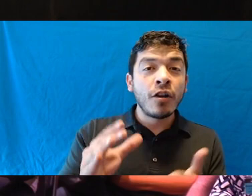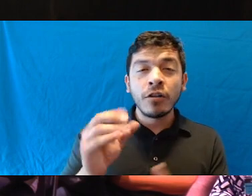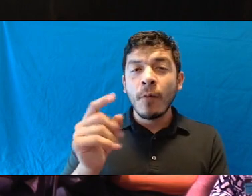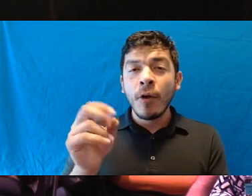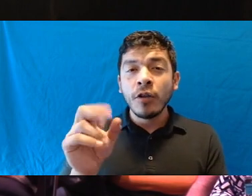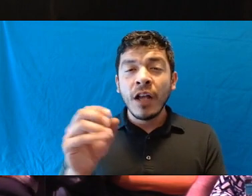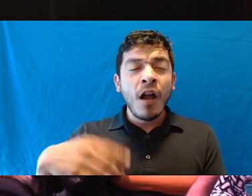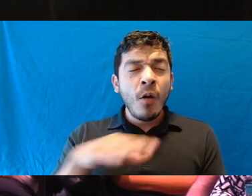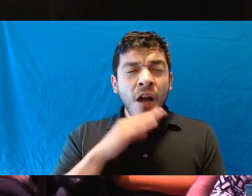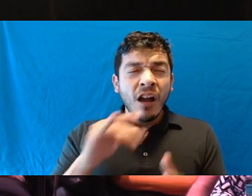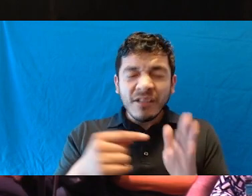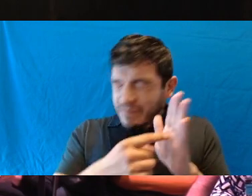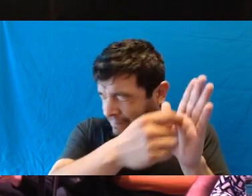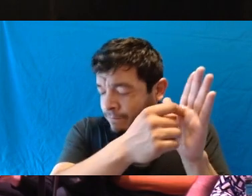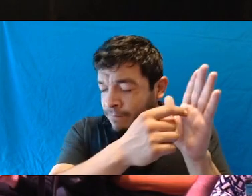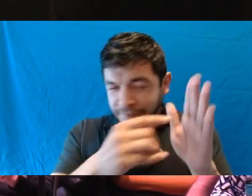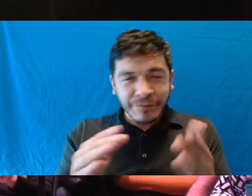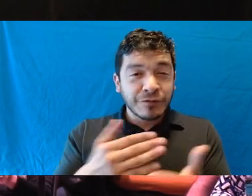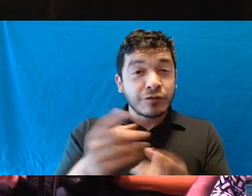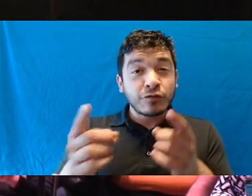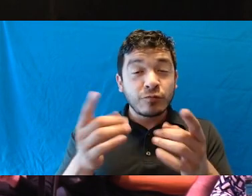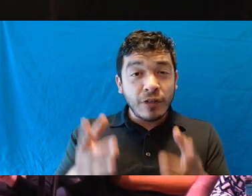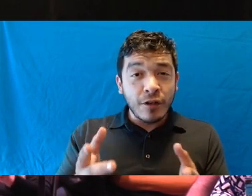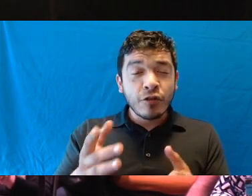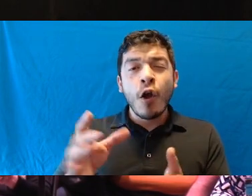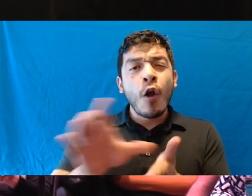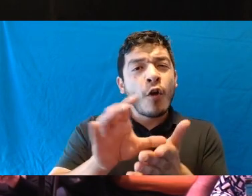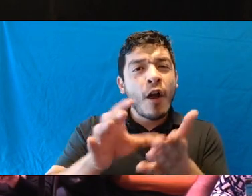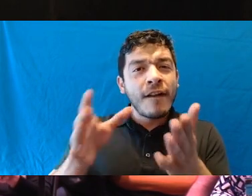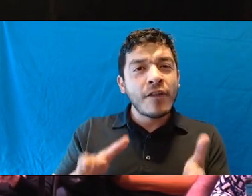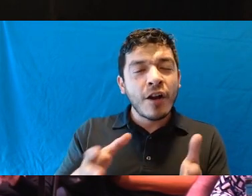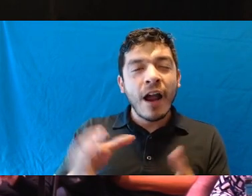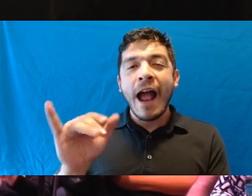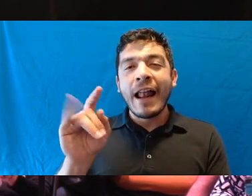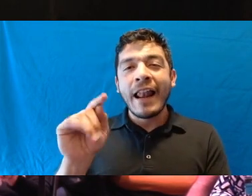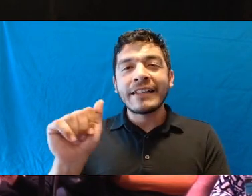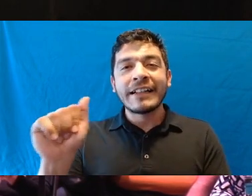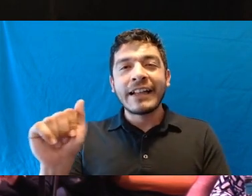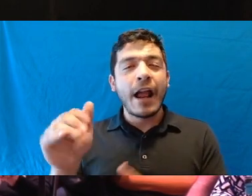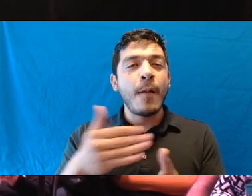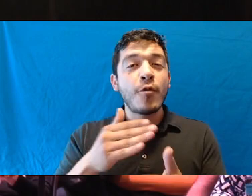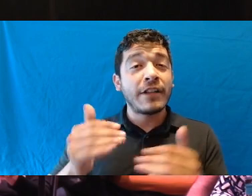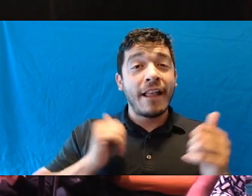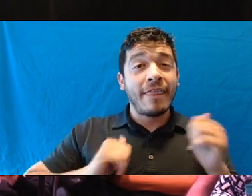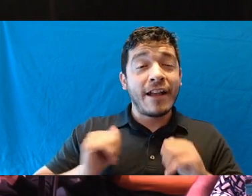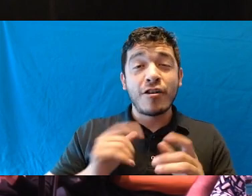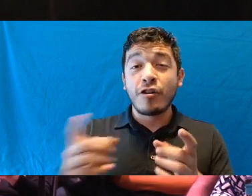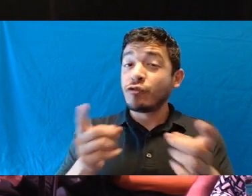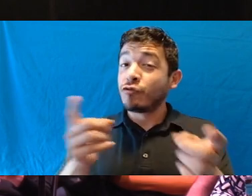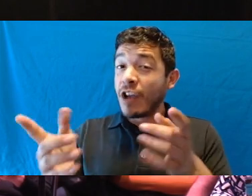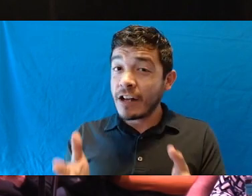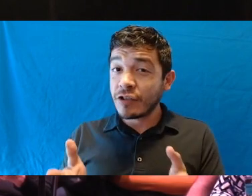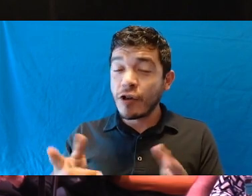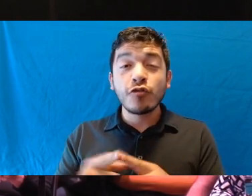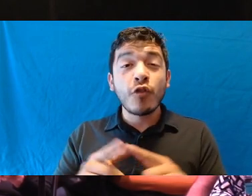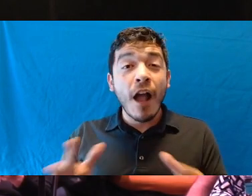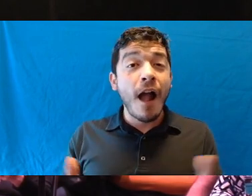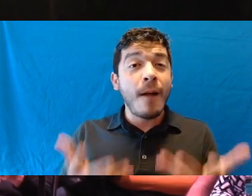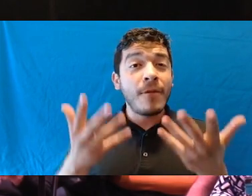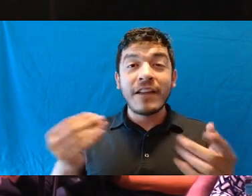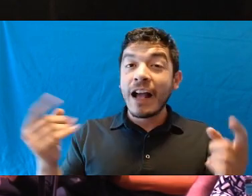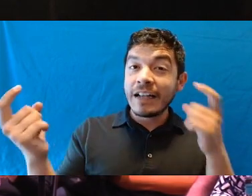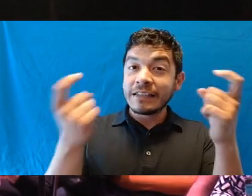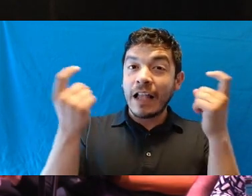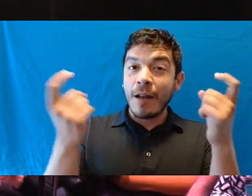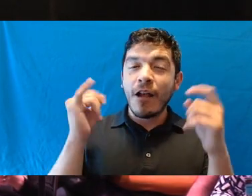directors, choreographers, and Latina music theater directors to uplift and celebrate the vibrant work of